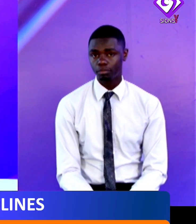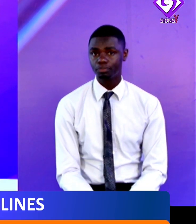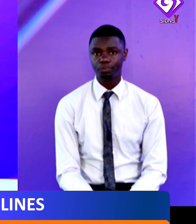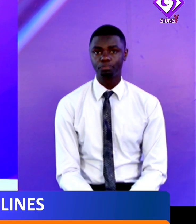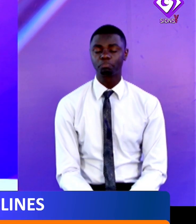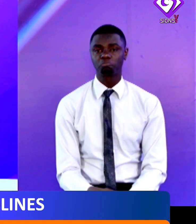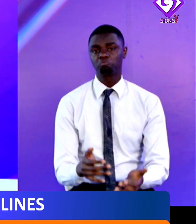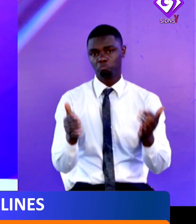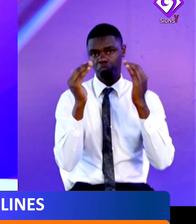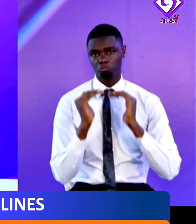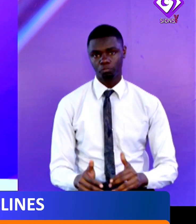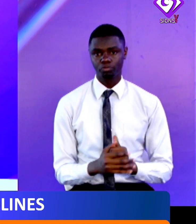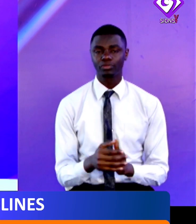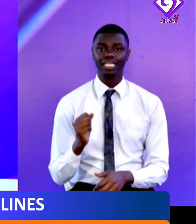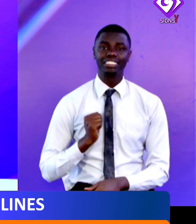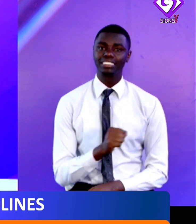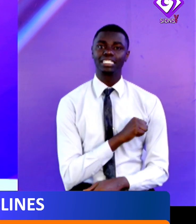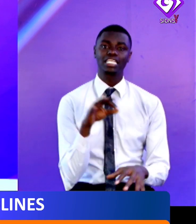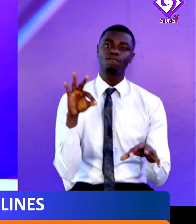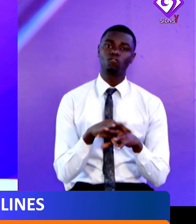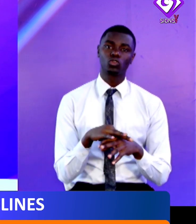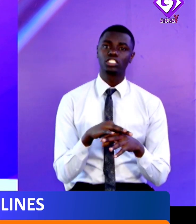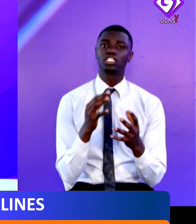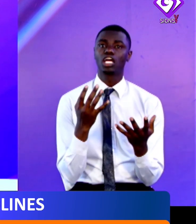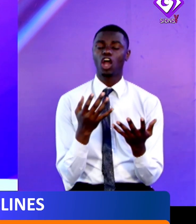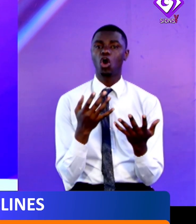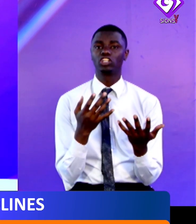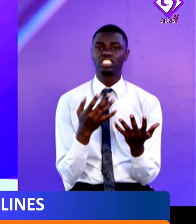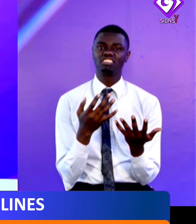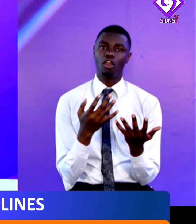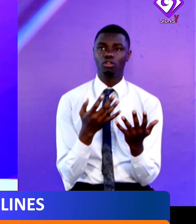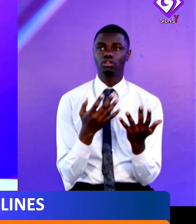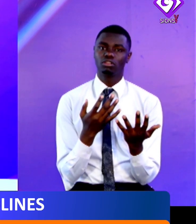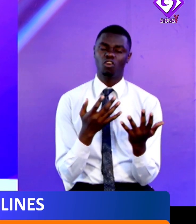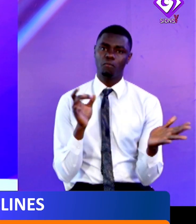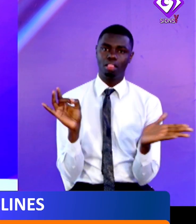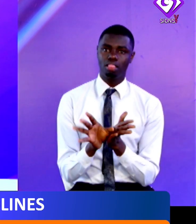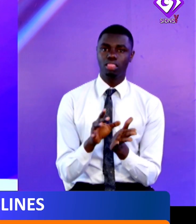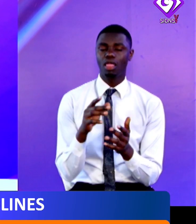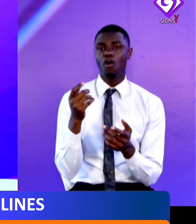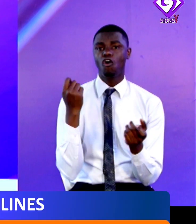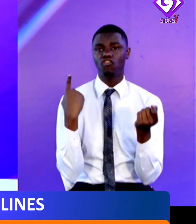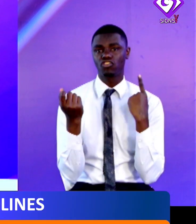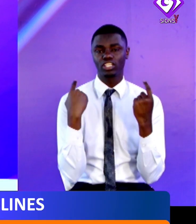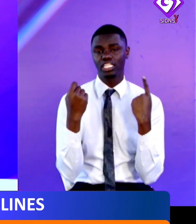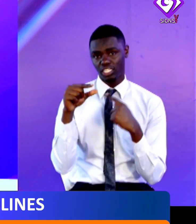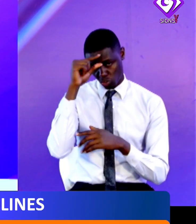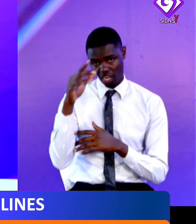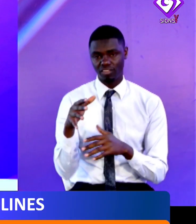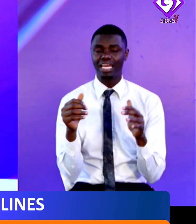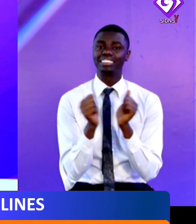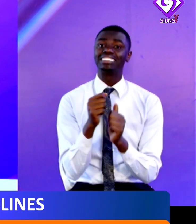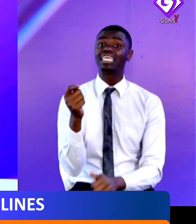Now moving on forward, we have the senators vote on trial of Kericho governor, and this comes on just 10